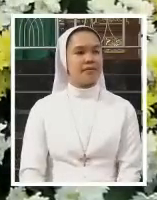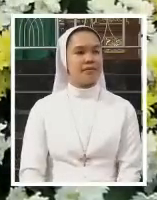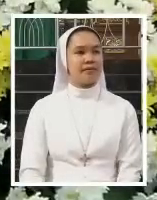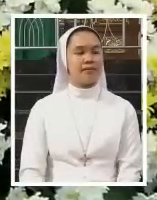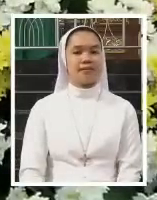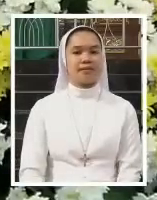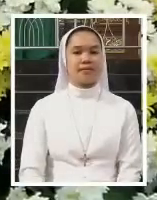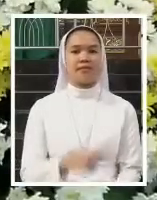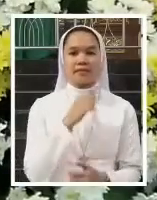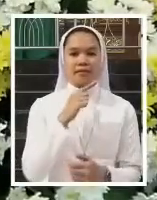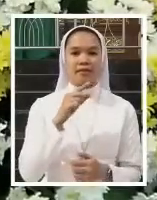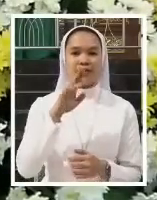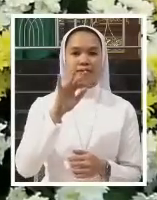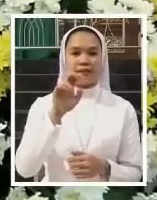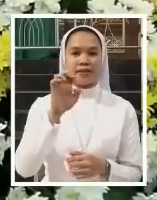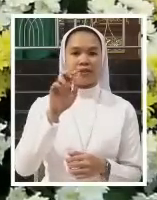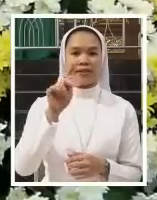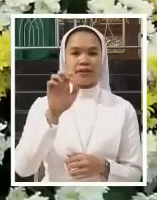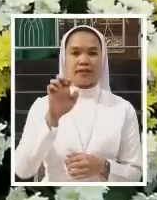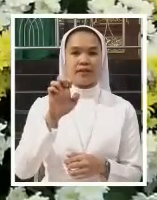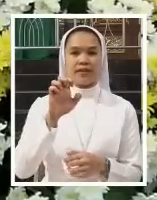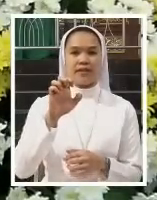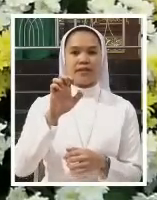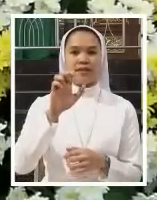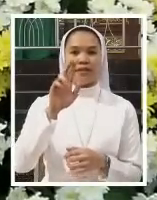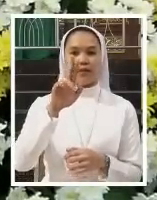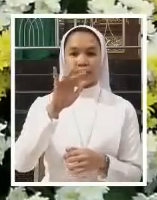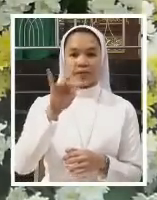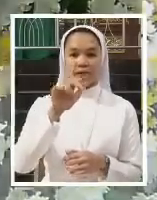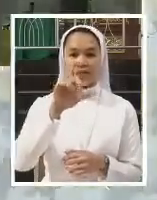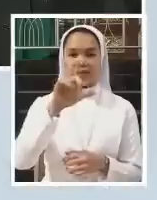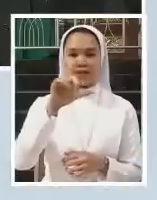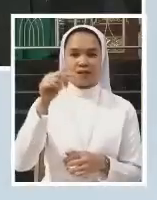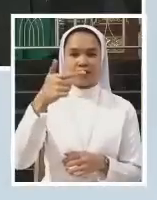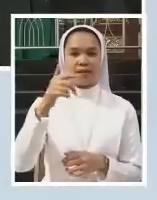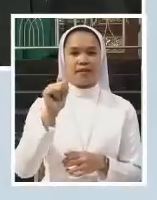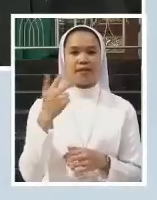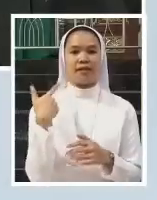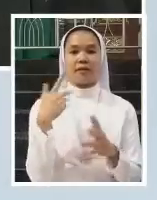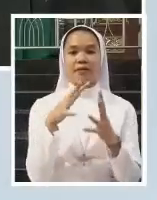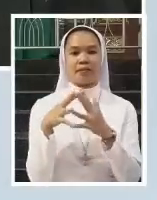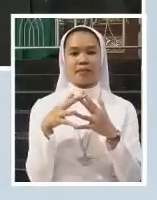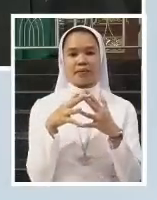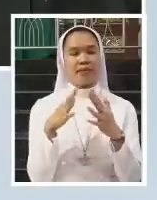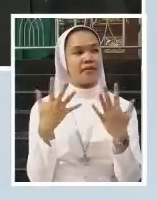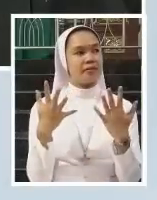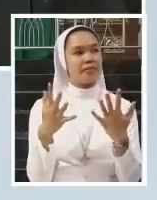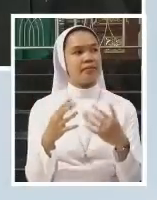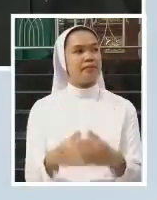And Father Vicente Luis Llagas, also in America.